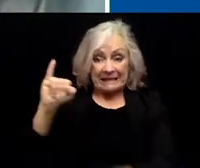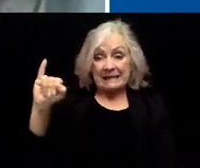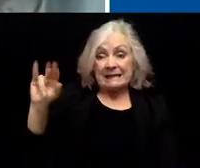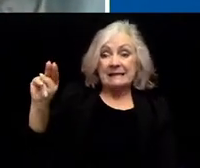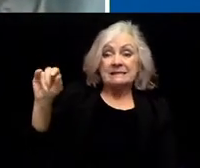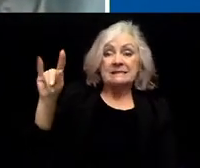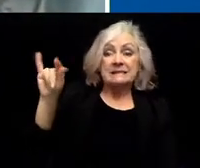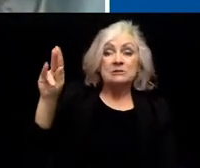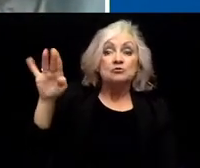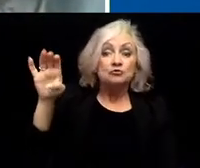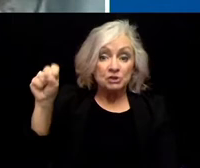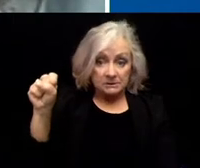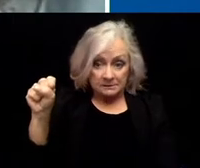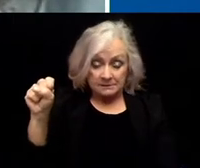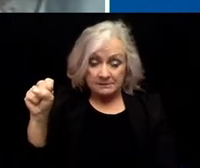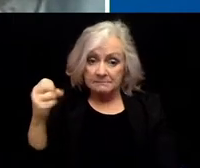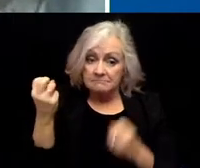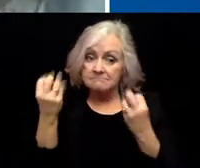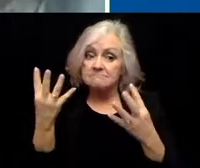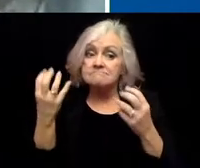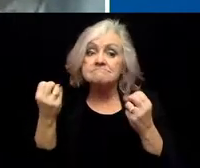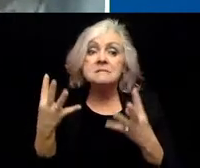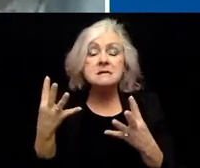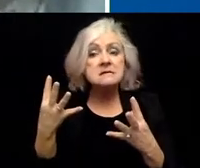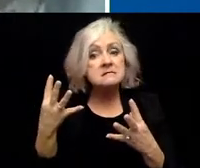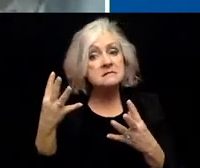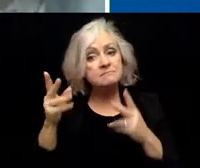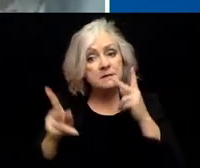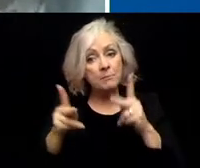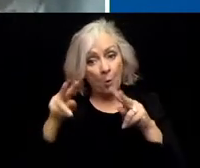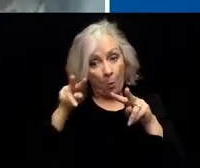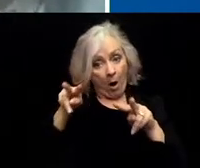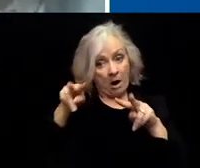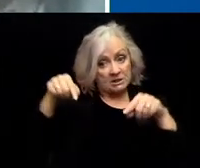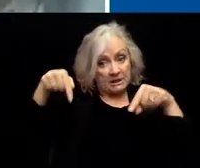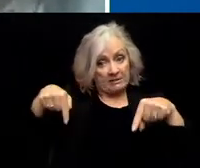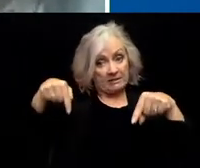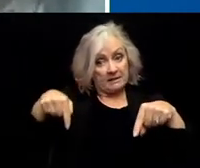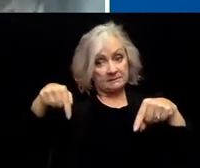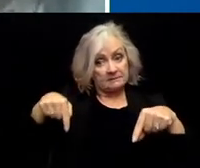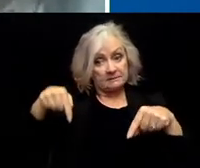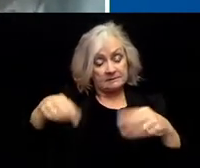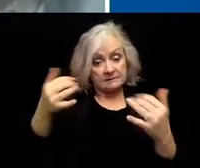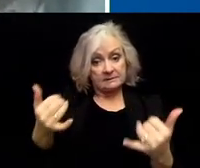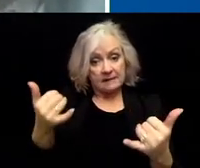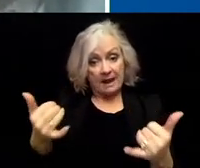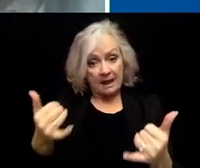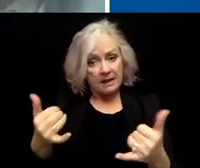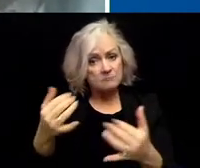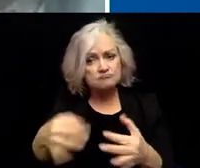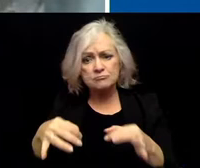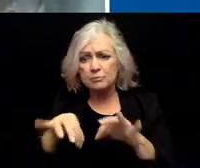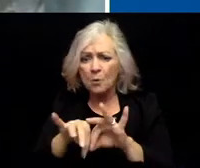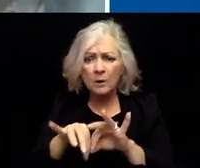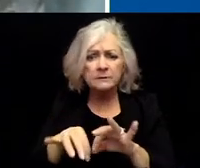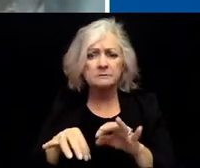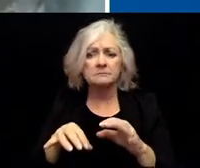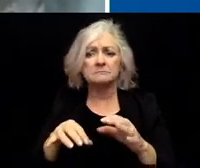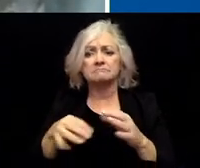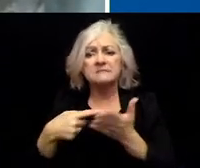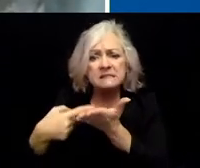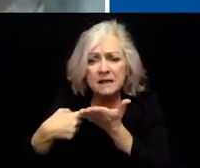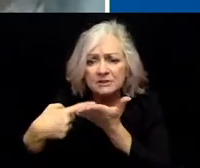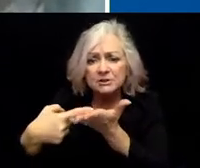We've got a lot of influential people who are watching this conversation today and going to be watching the important conversations that that come out of